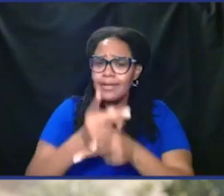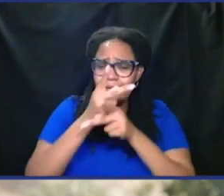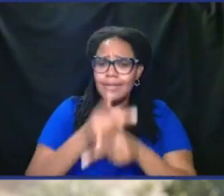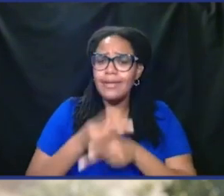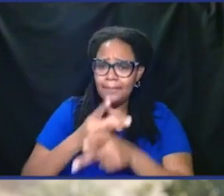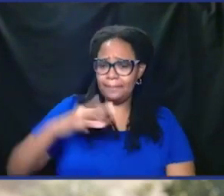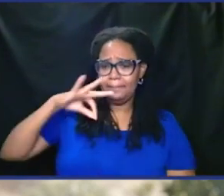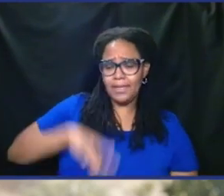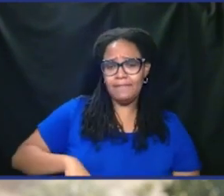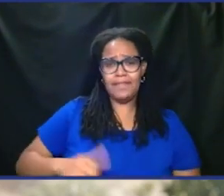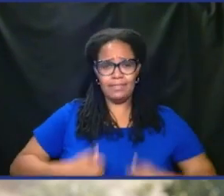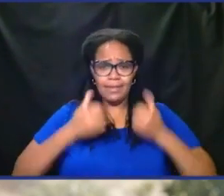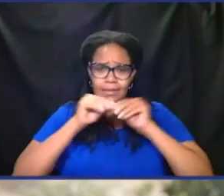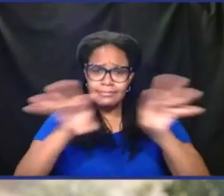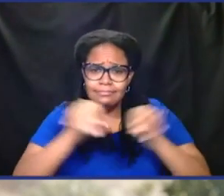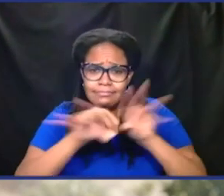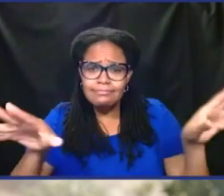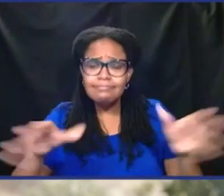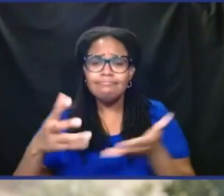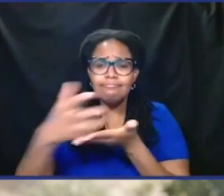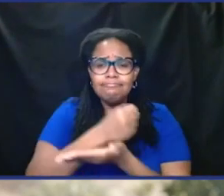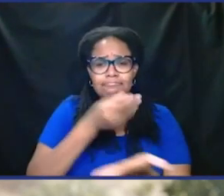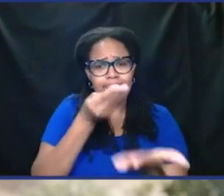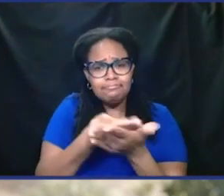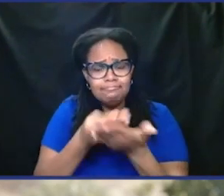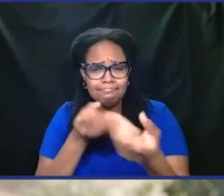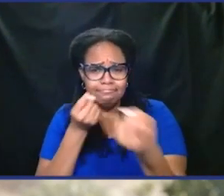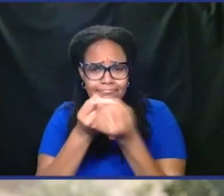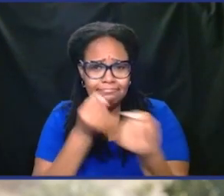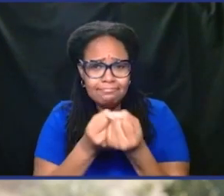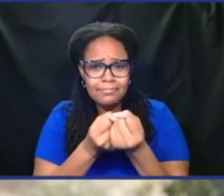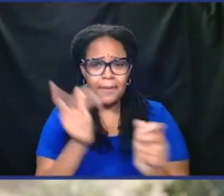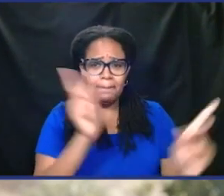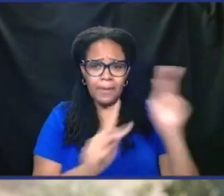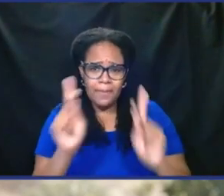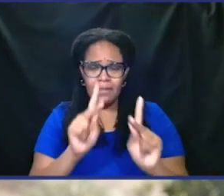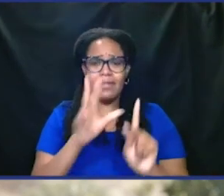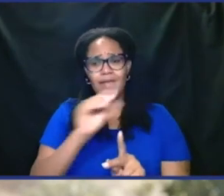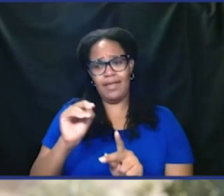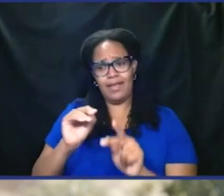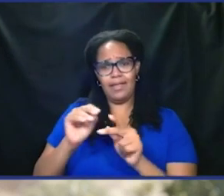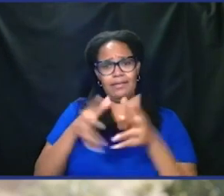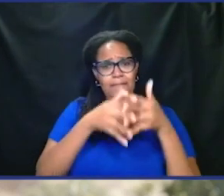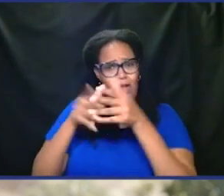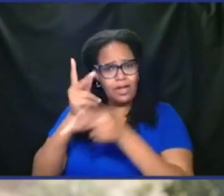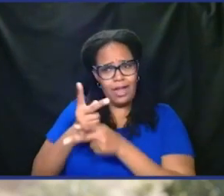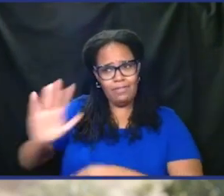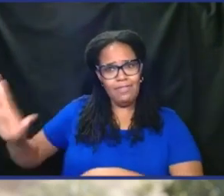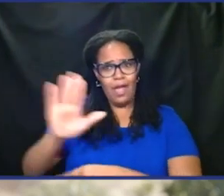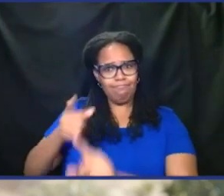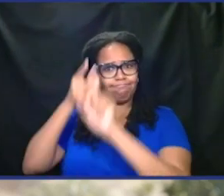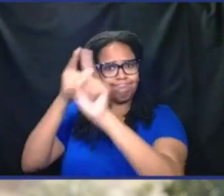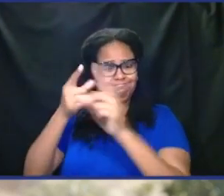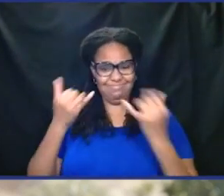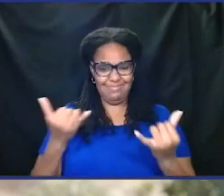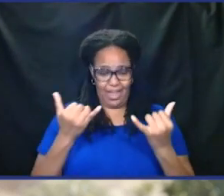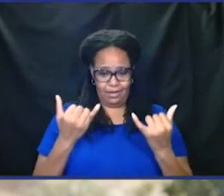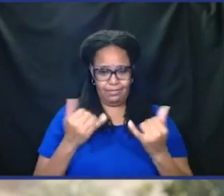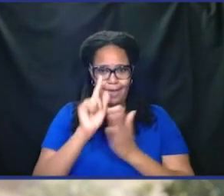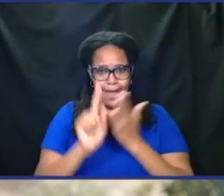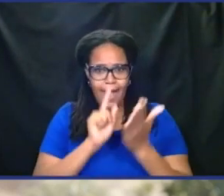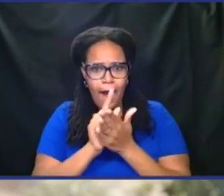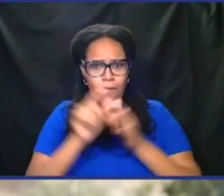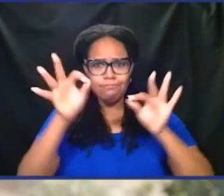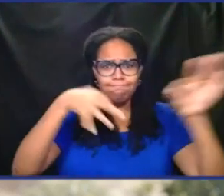Livestream and to raise funds for the great work Americares is doing. In the next hour, we're gonna take you around the